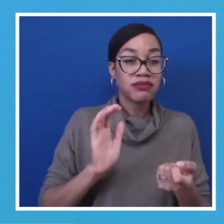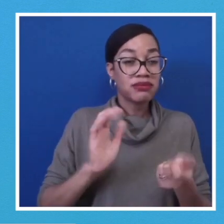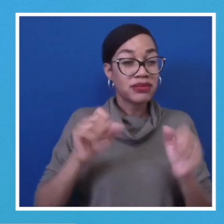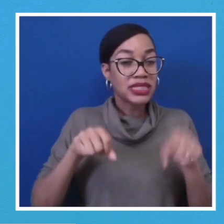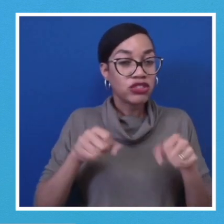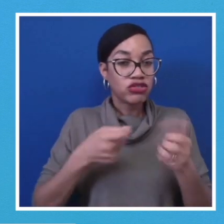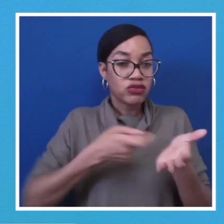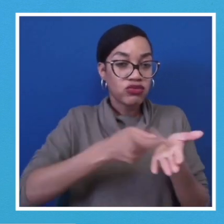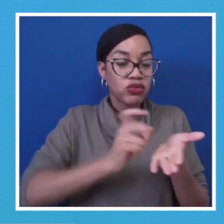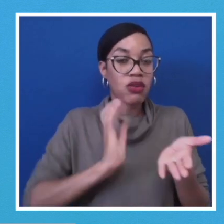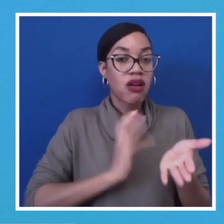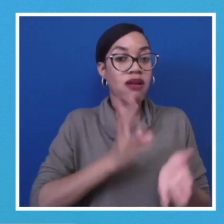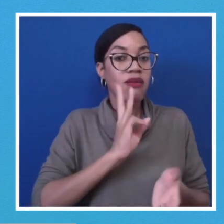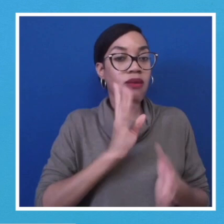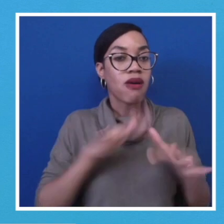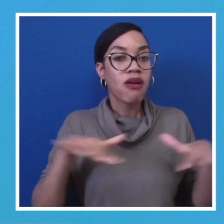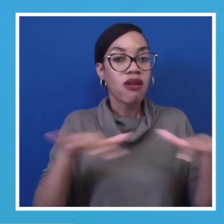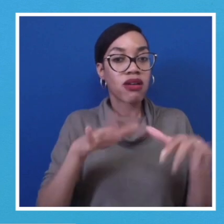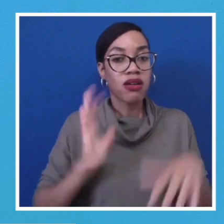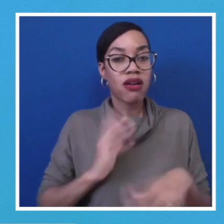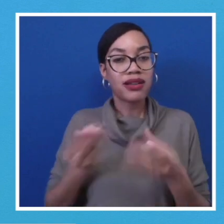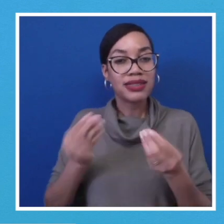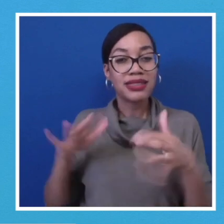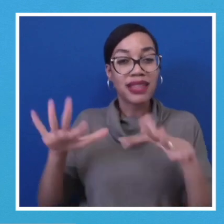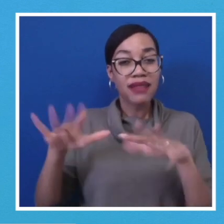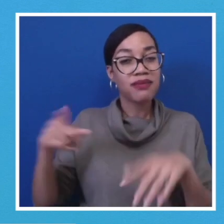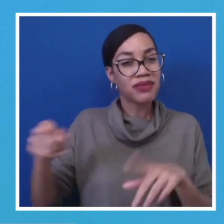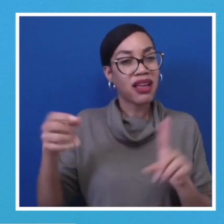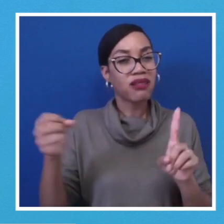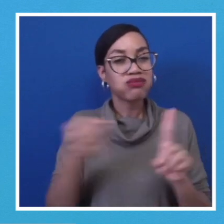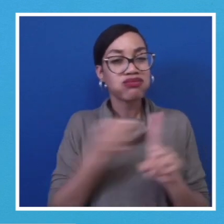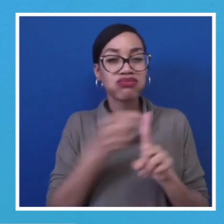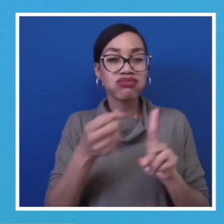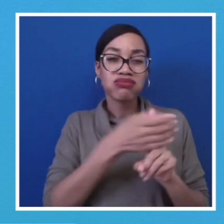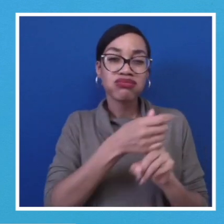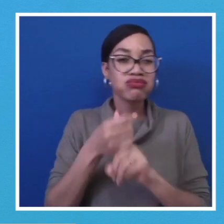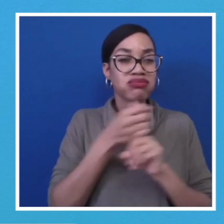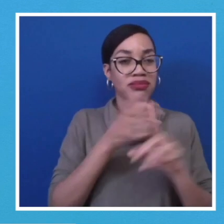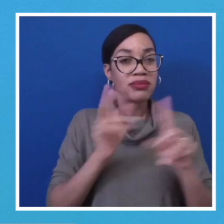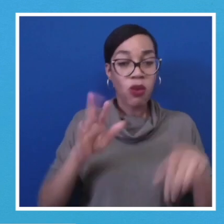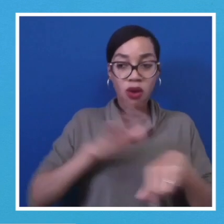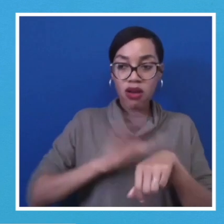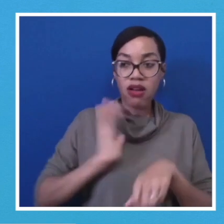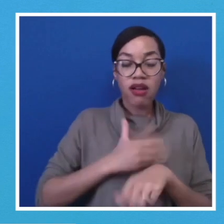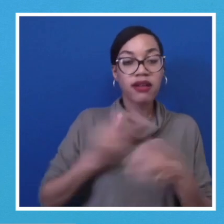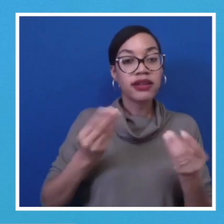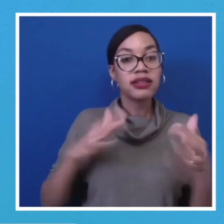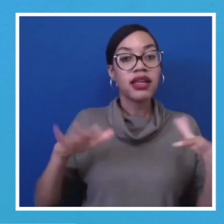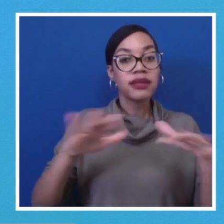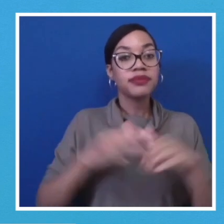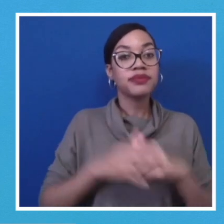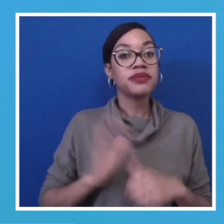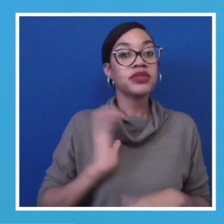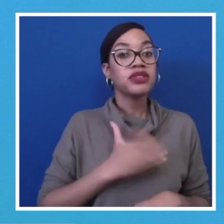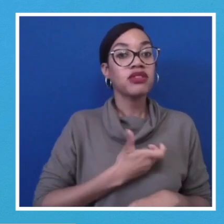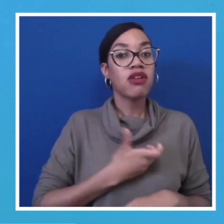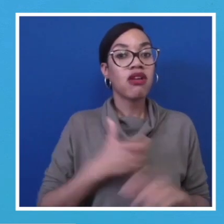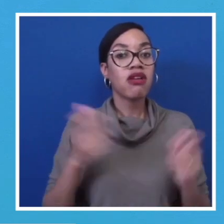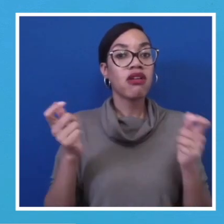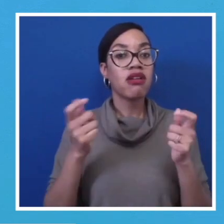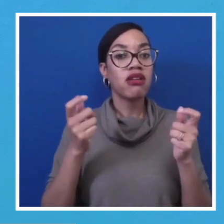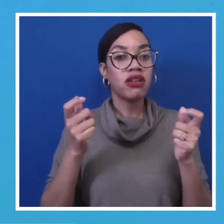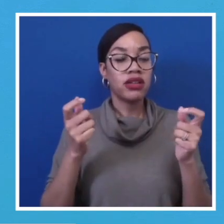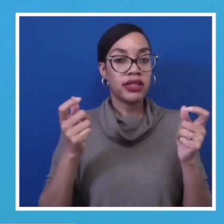people on our own land. RBC's AGM is coming up on April 7th. They'll be announcing their sustainable